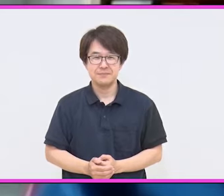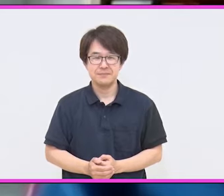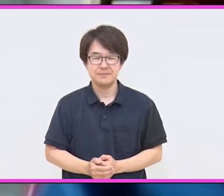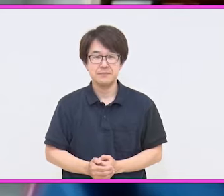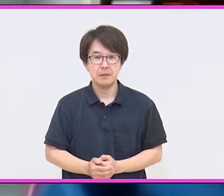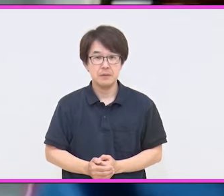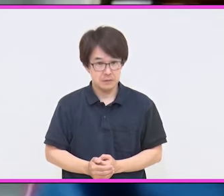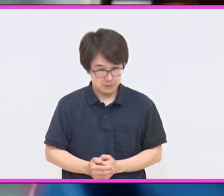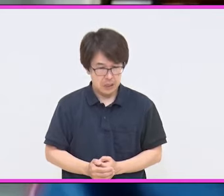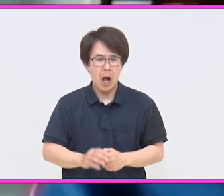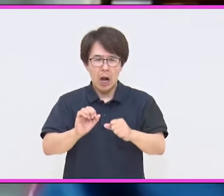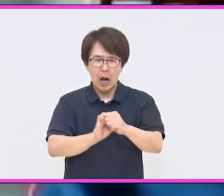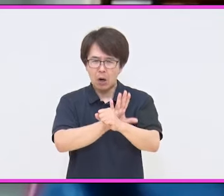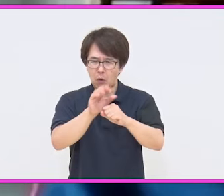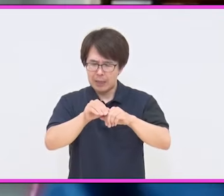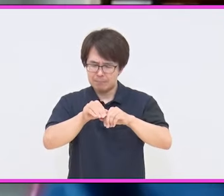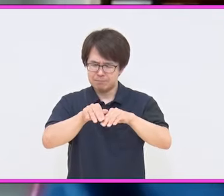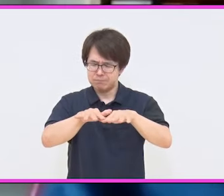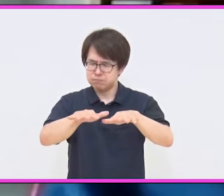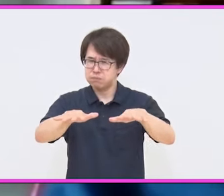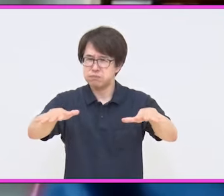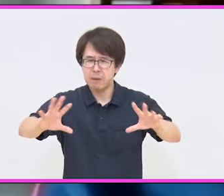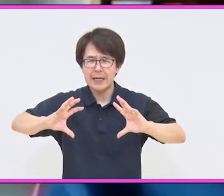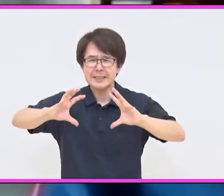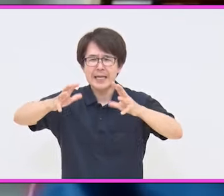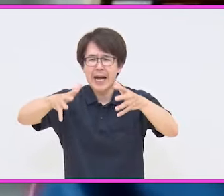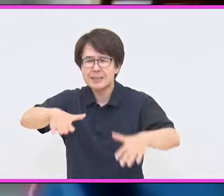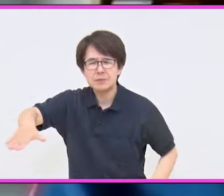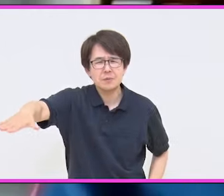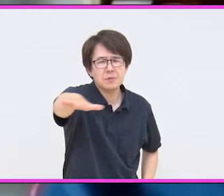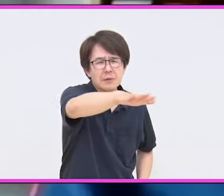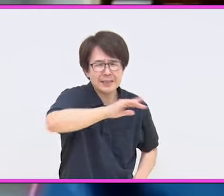COVID has made life difficult across the world.